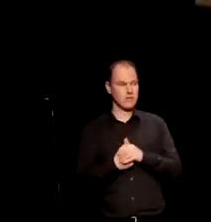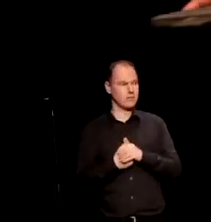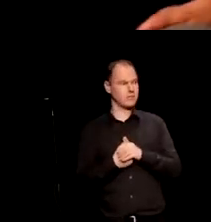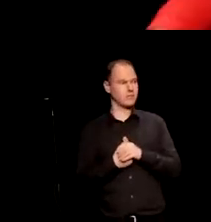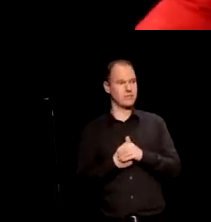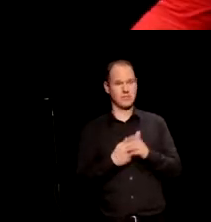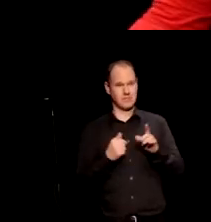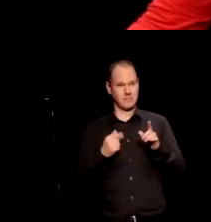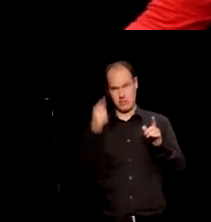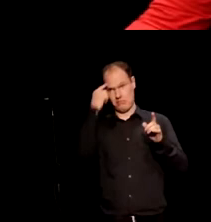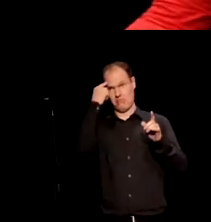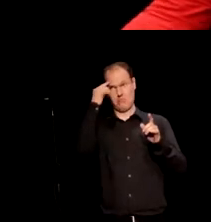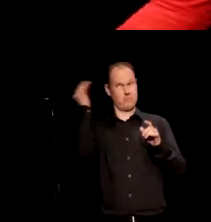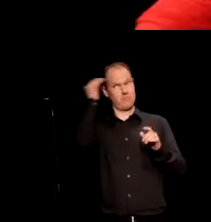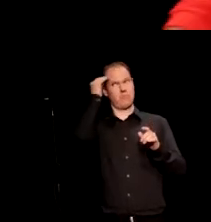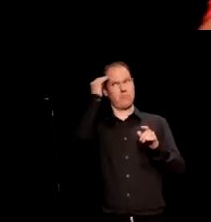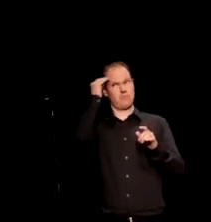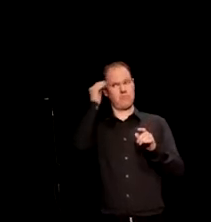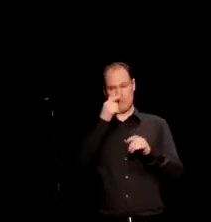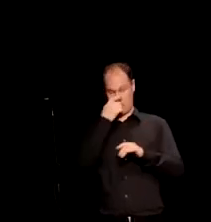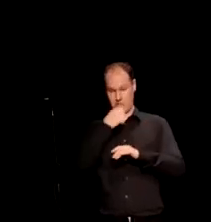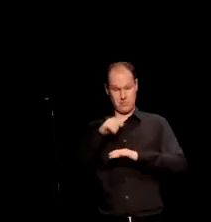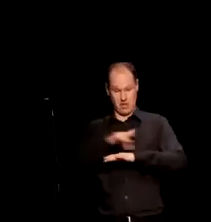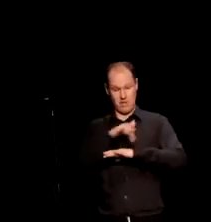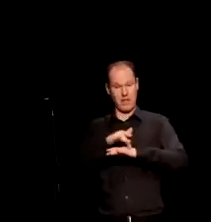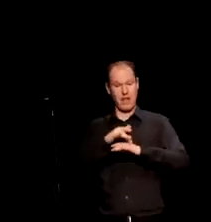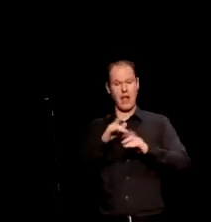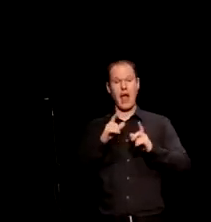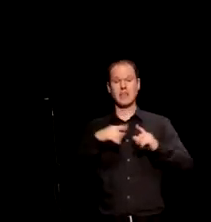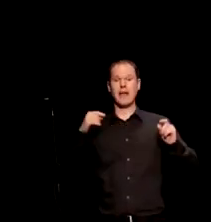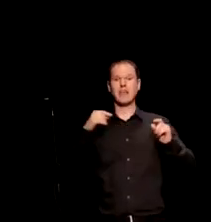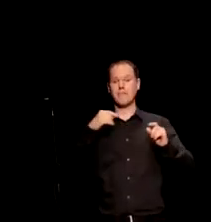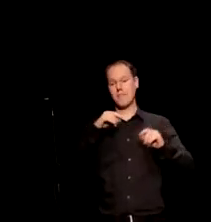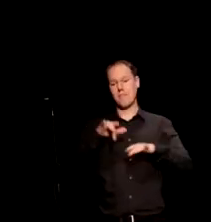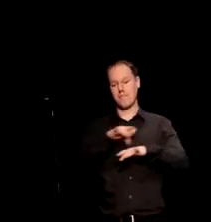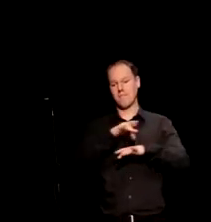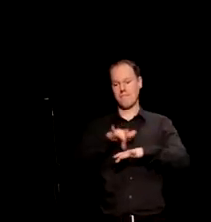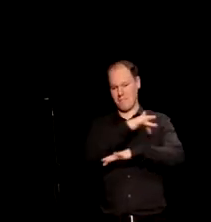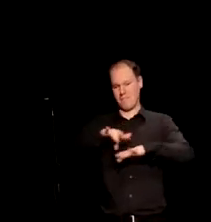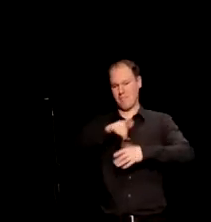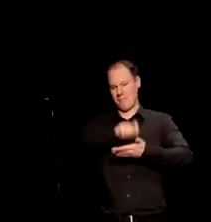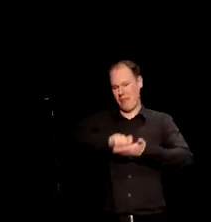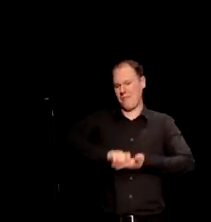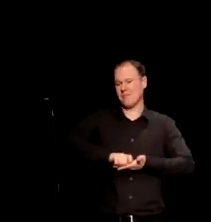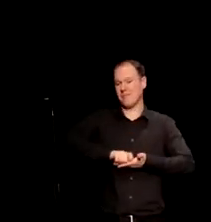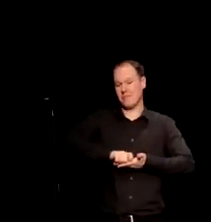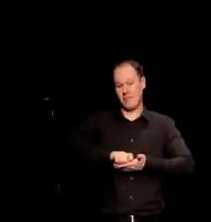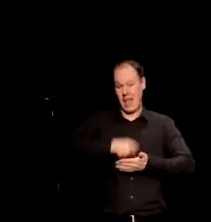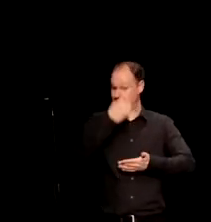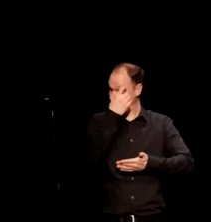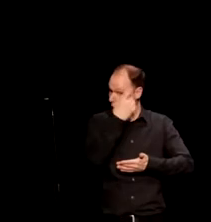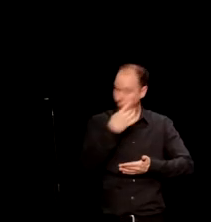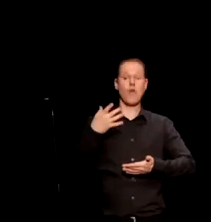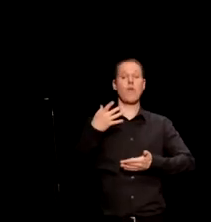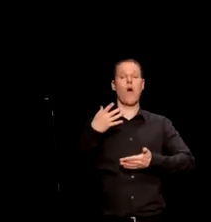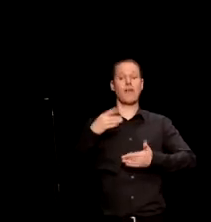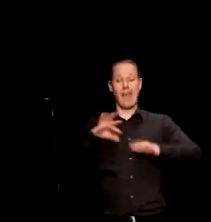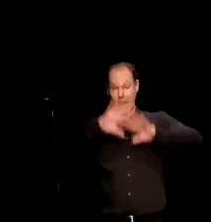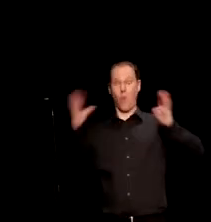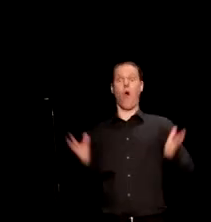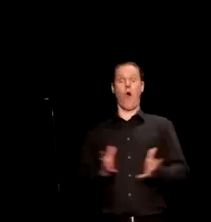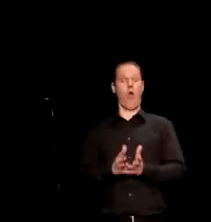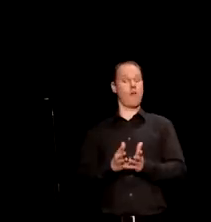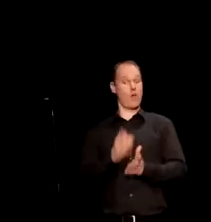Let's just sit with that. It's a play by a Jamaican playwright who lived in England, and it's the only known copy in the